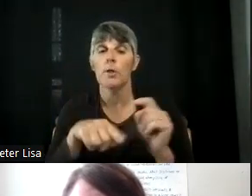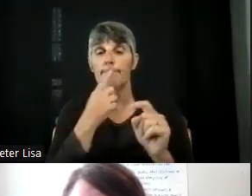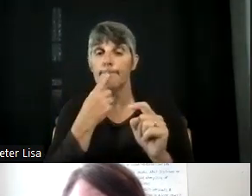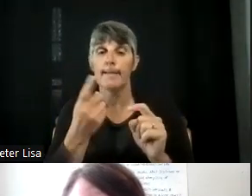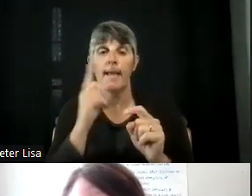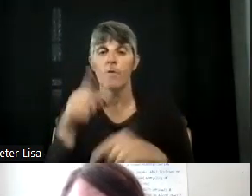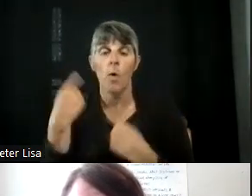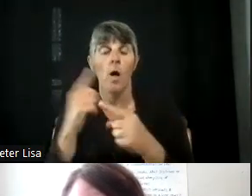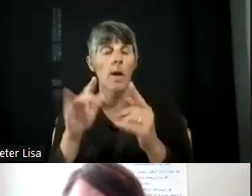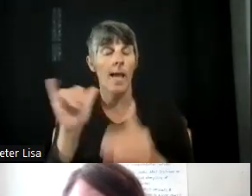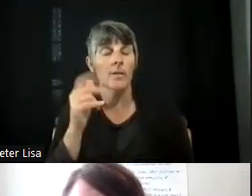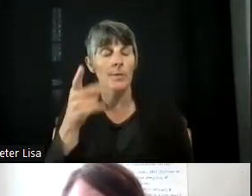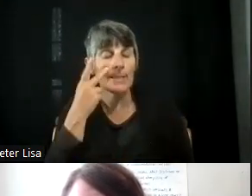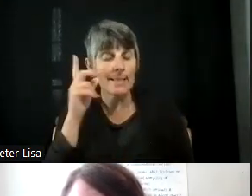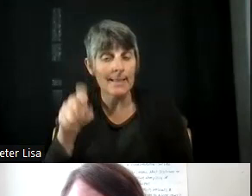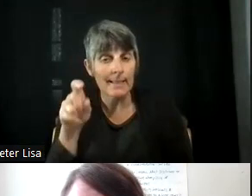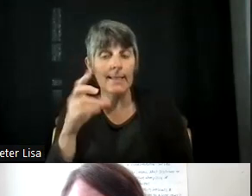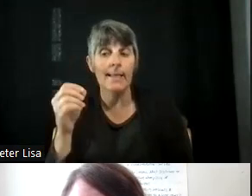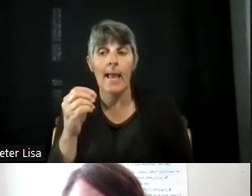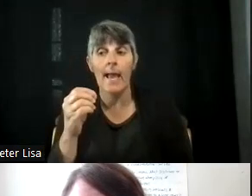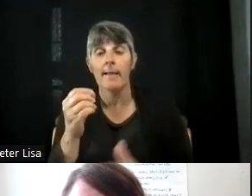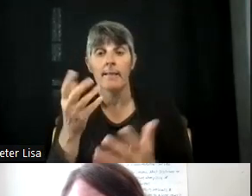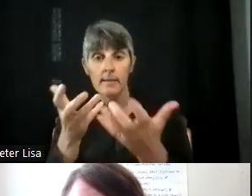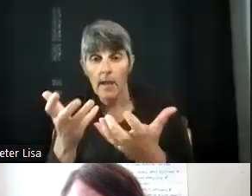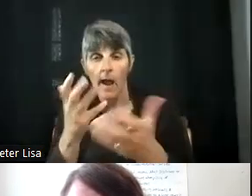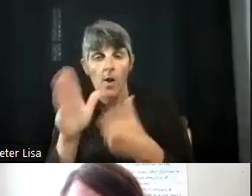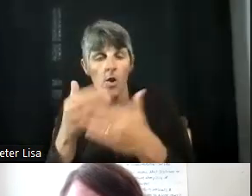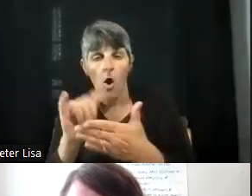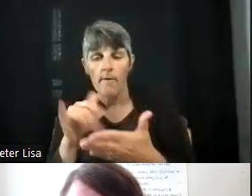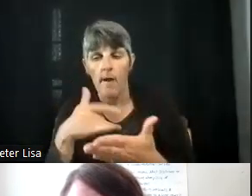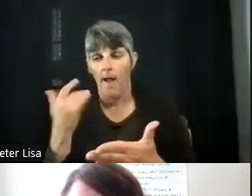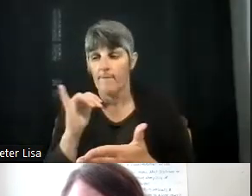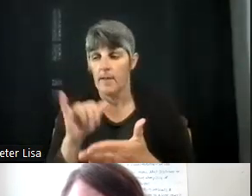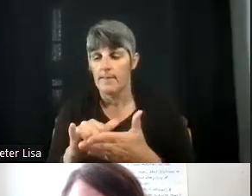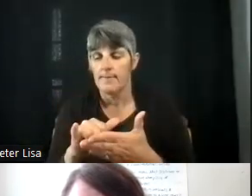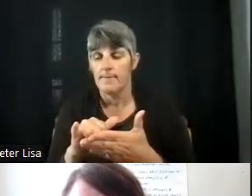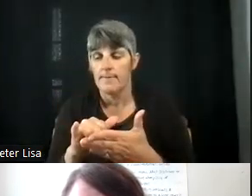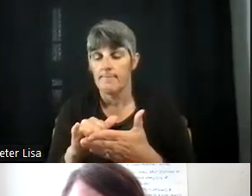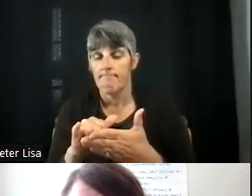we see the need and the desire and all of that, I just feel like that is